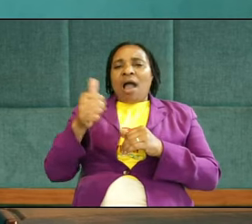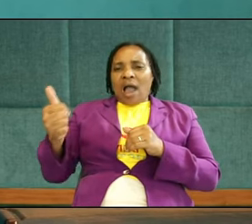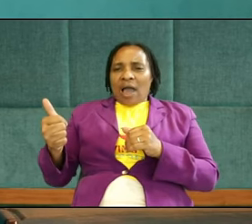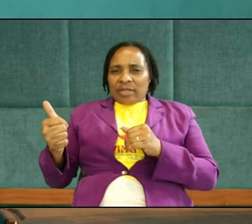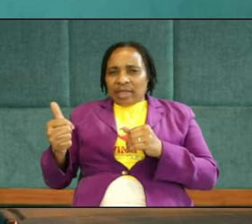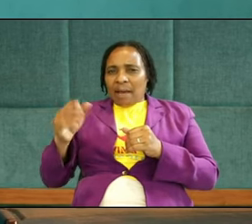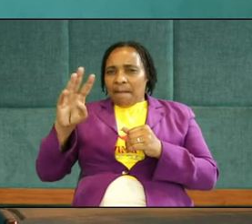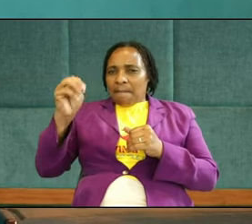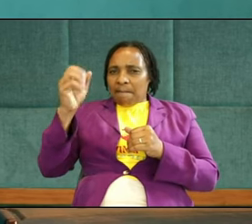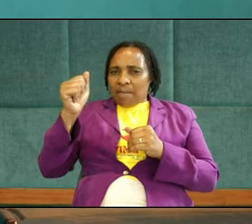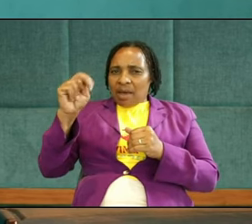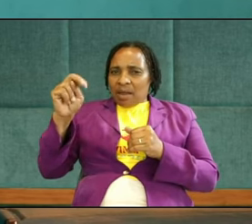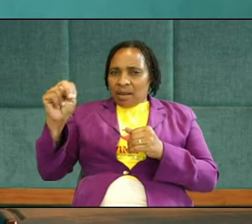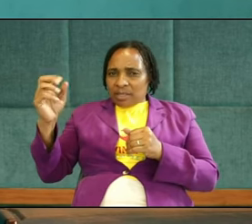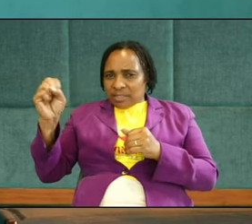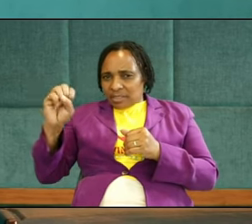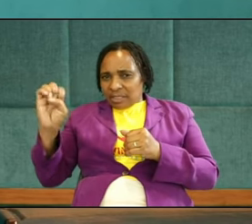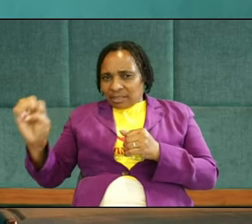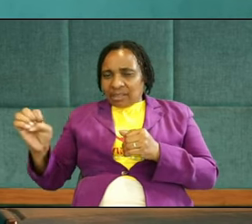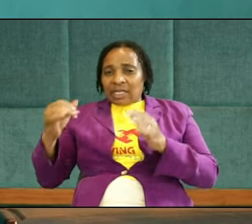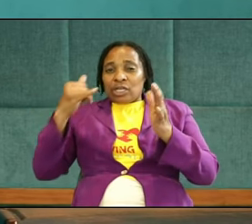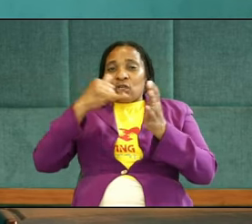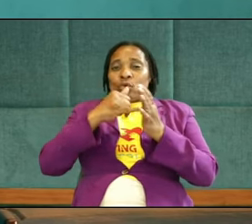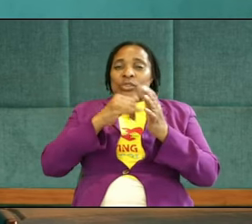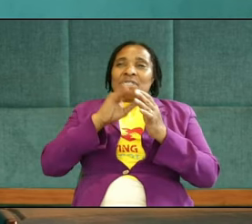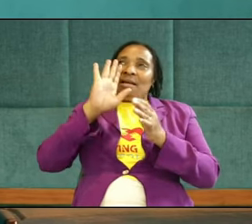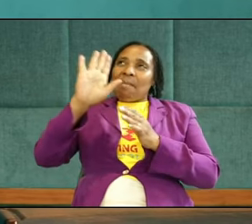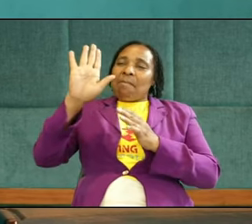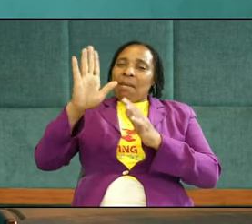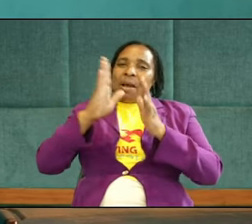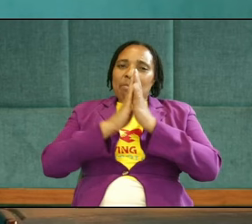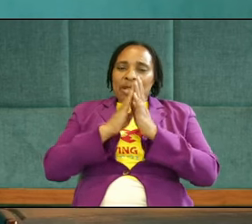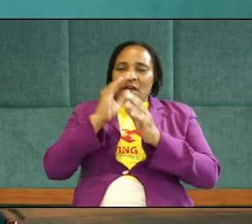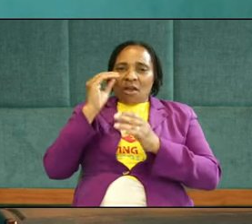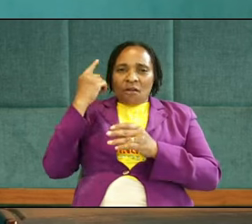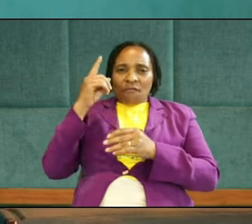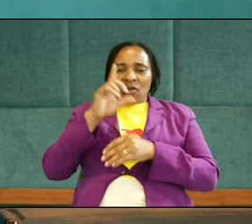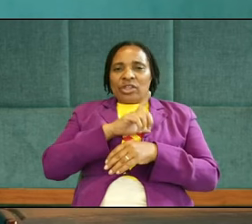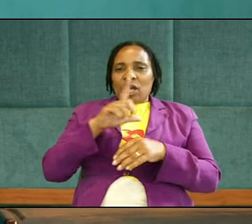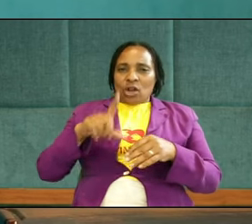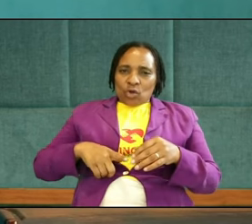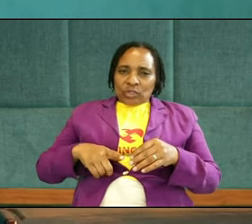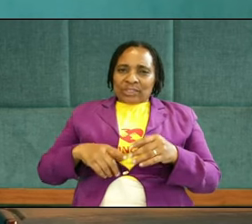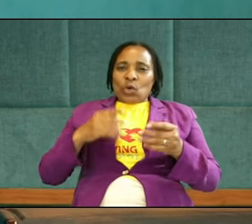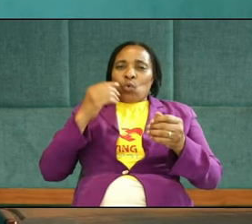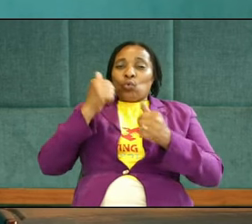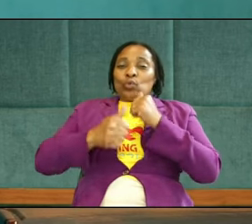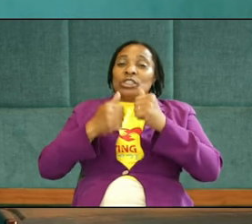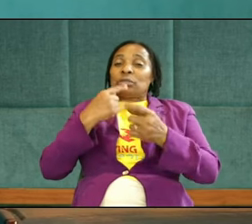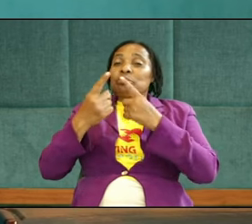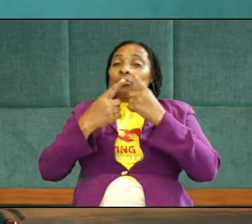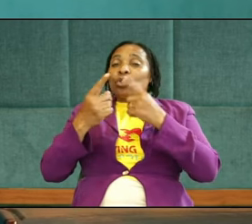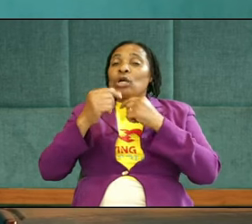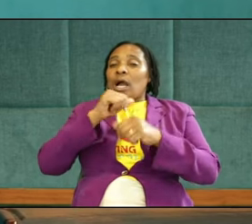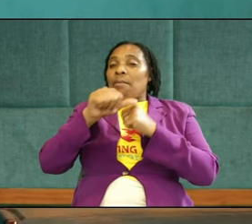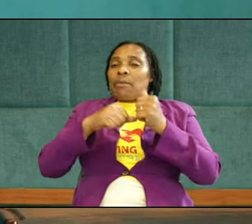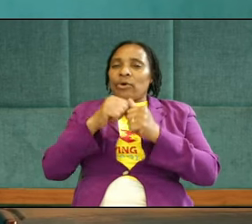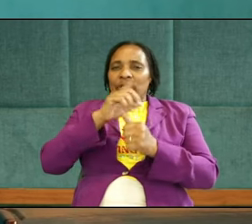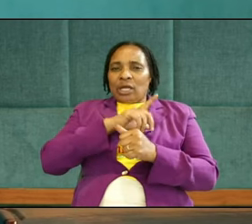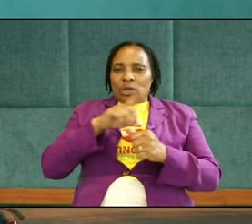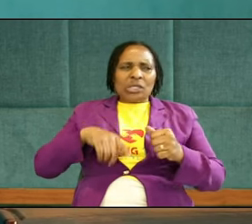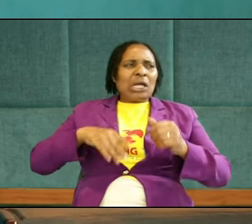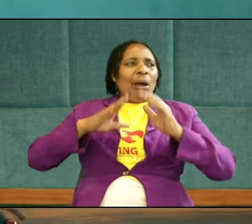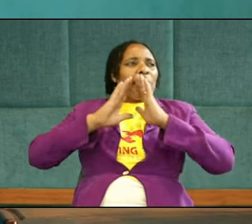of Manasseh's reign, including his prayer to the Lord and the words the seer spoke to him about the Lord. He